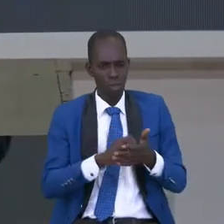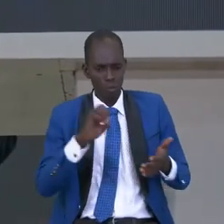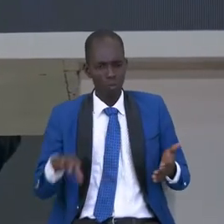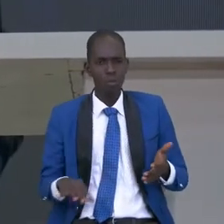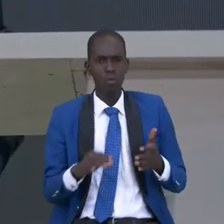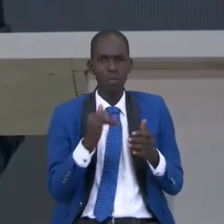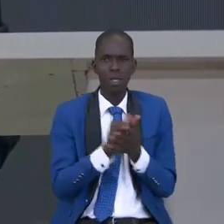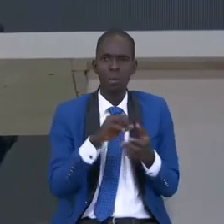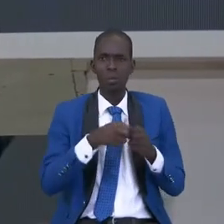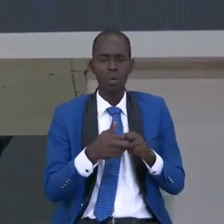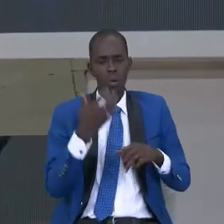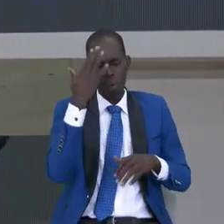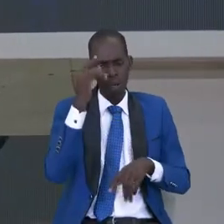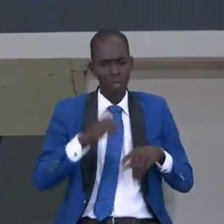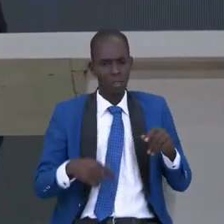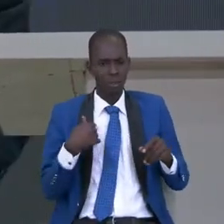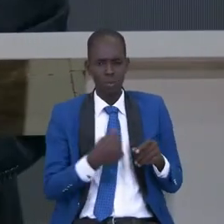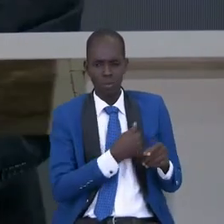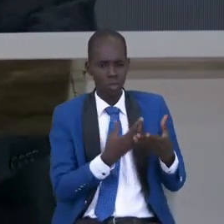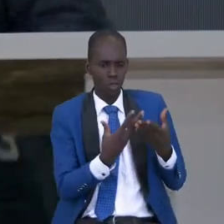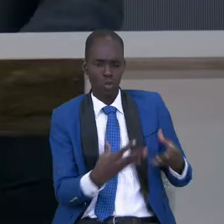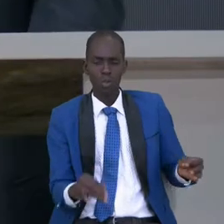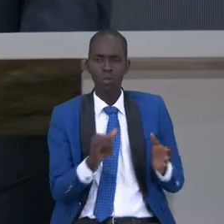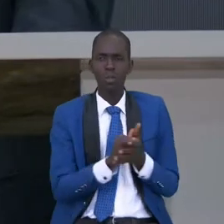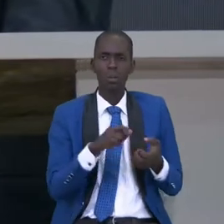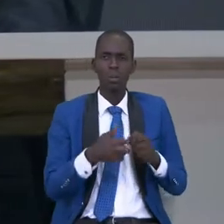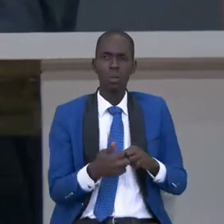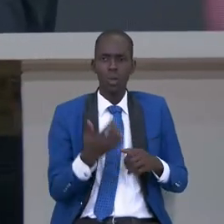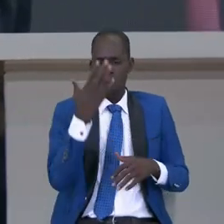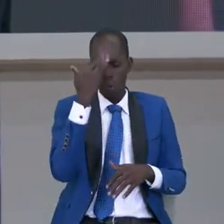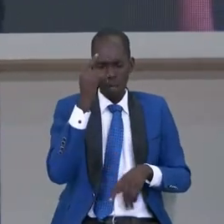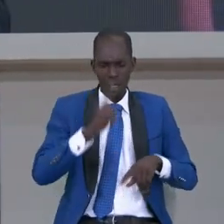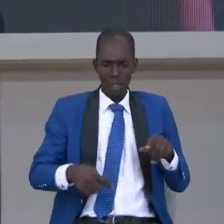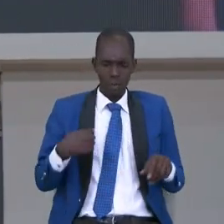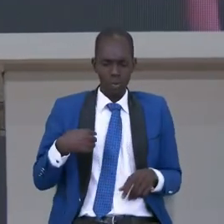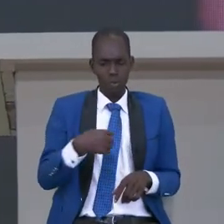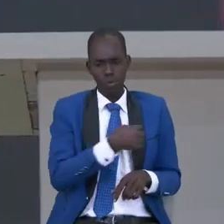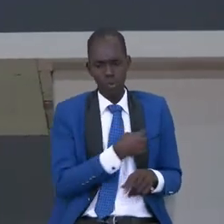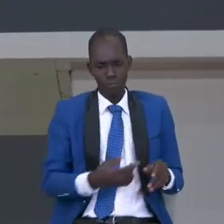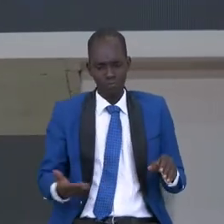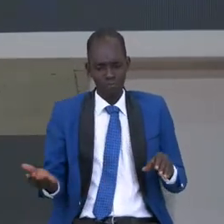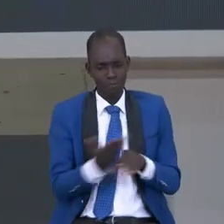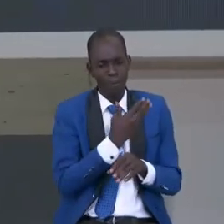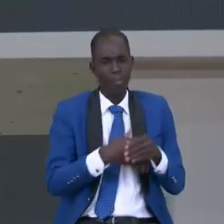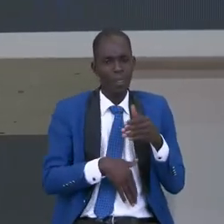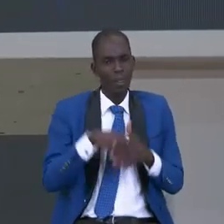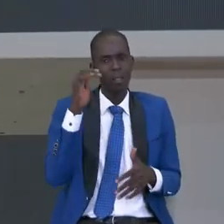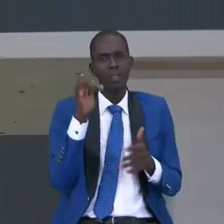couldn't we handle that? Why couldn't we chase out those